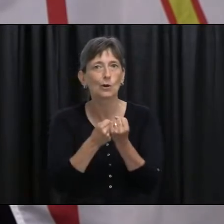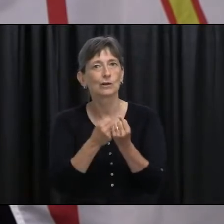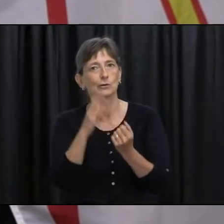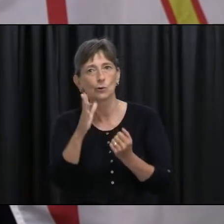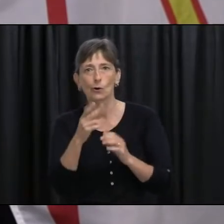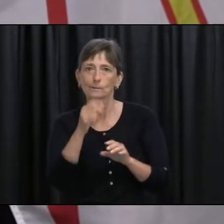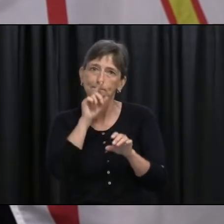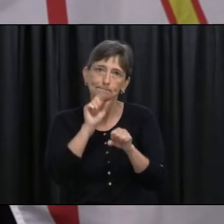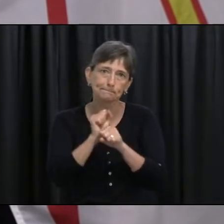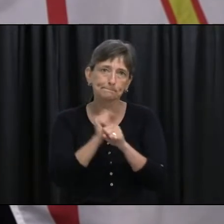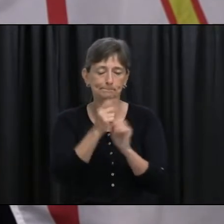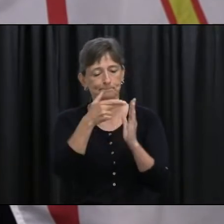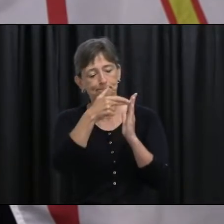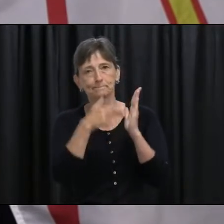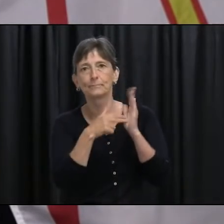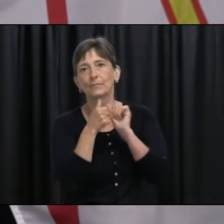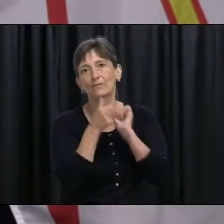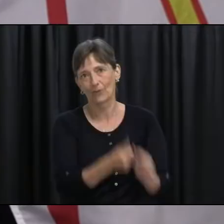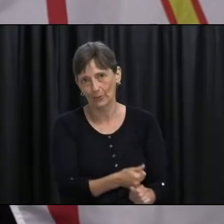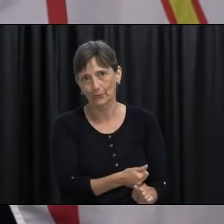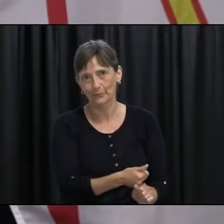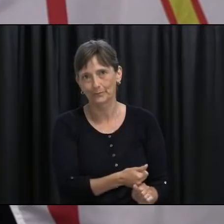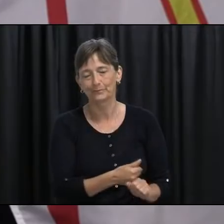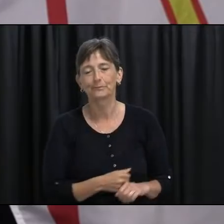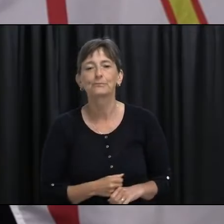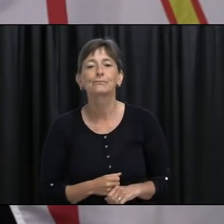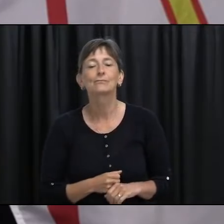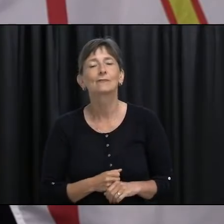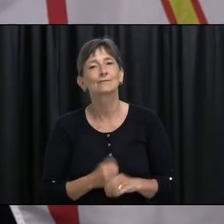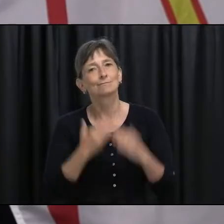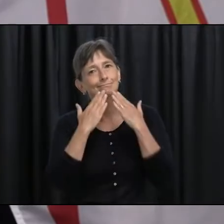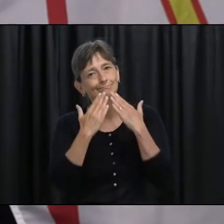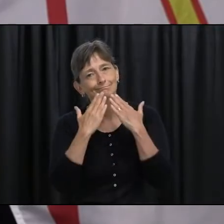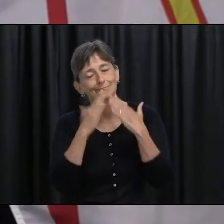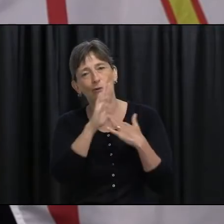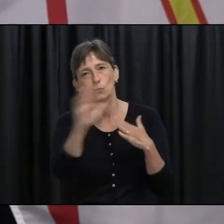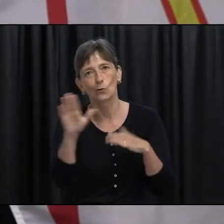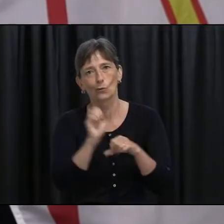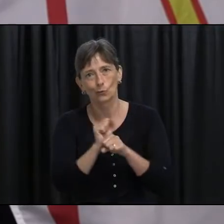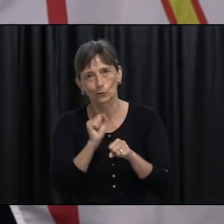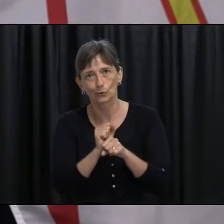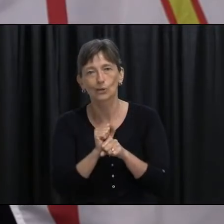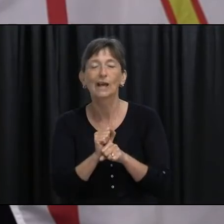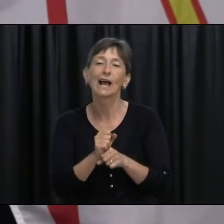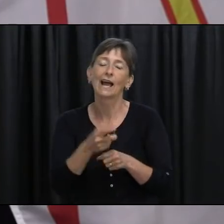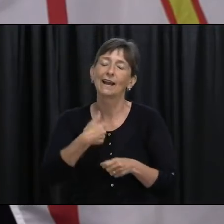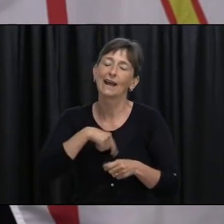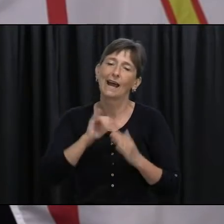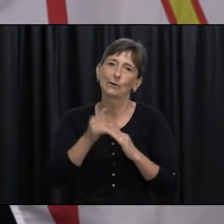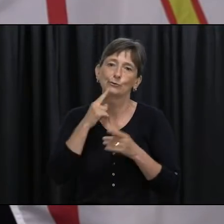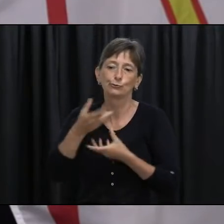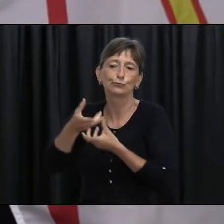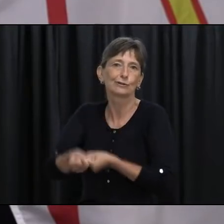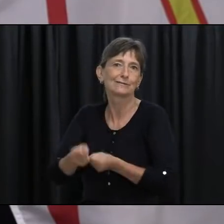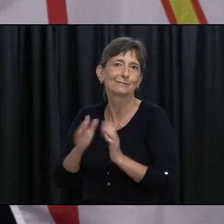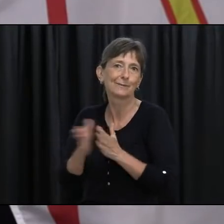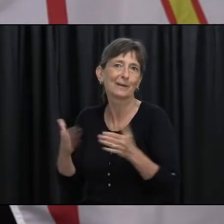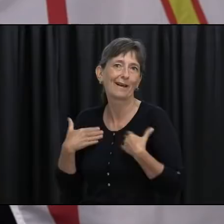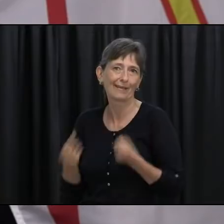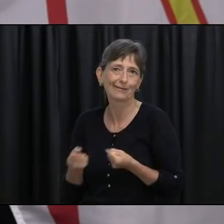commitment to following the public health measures in place. And I'm deeply grateful for your efforts and the trust you have placed in the public health